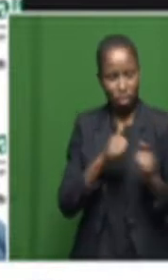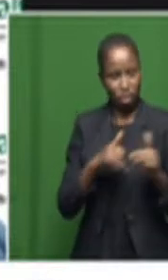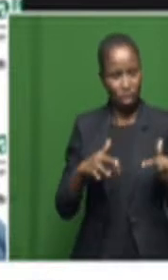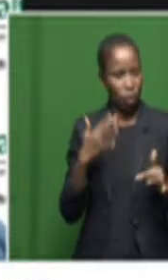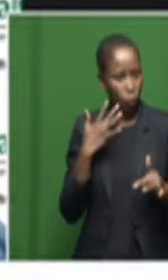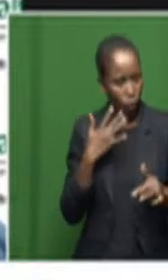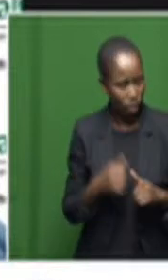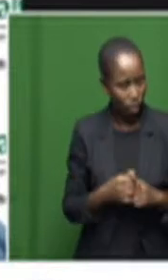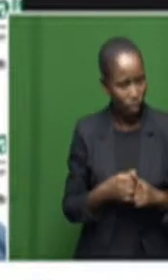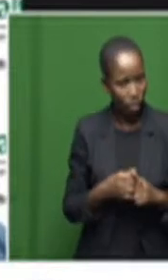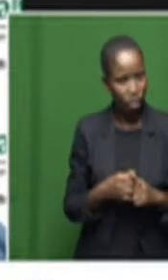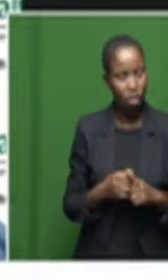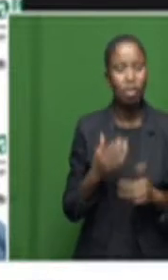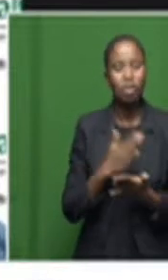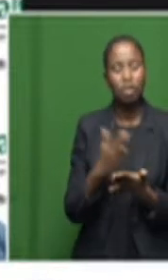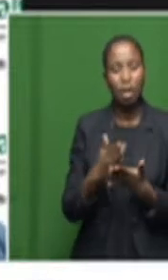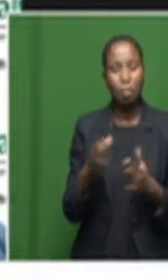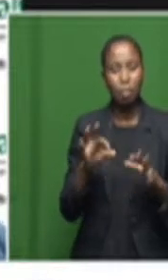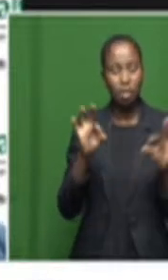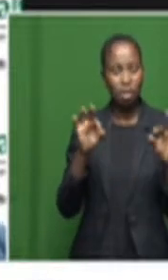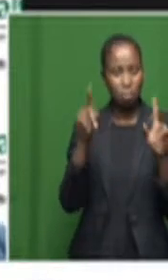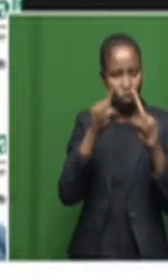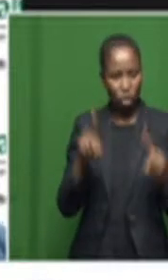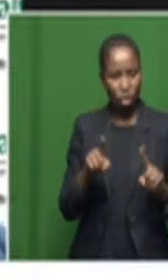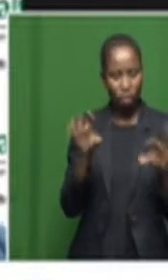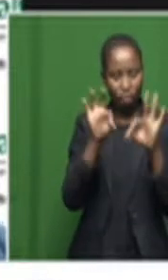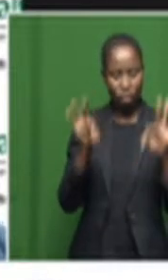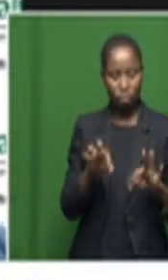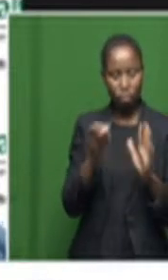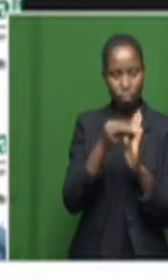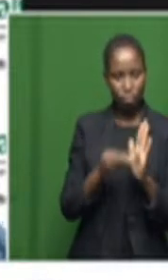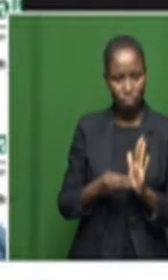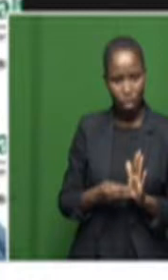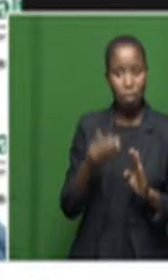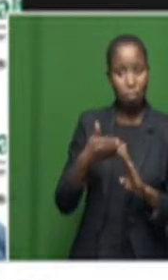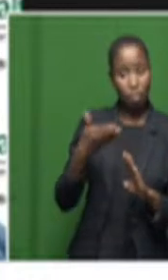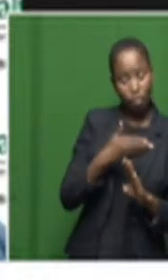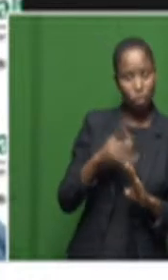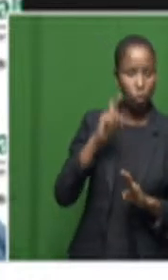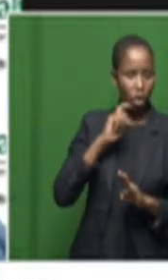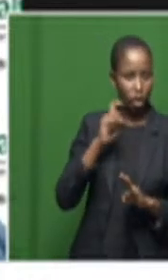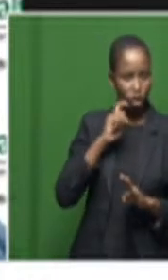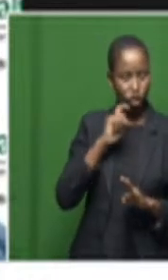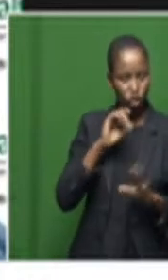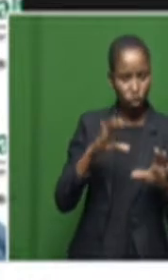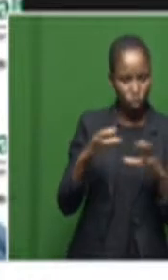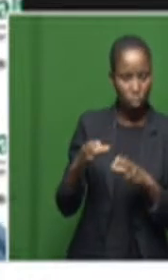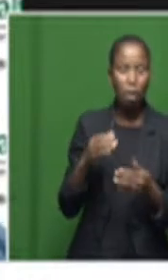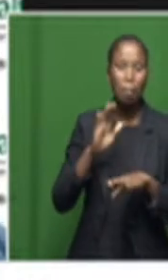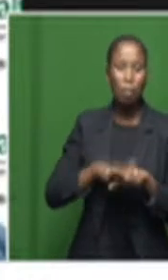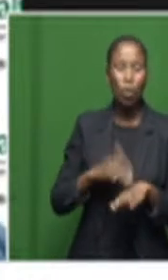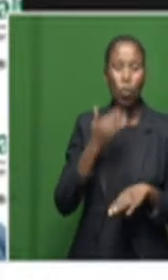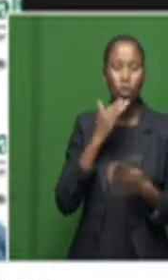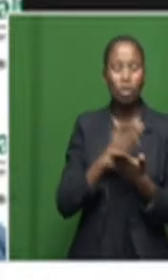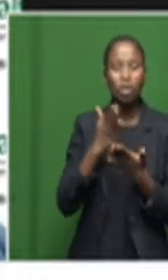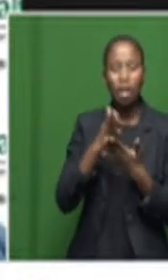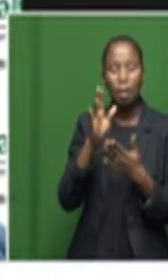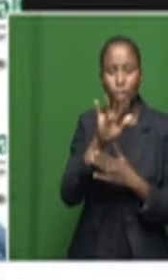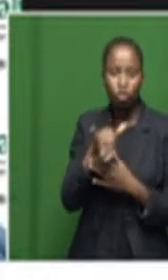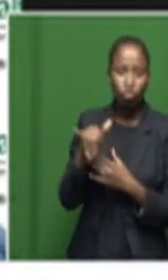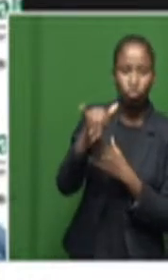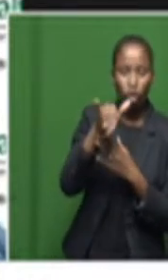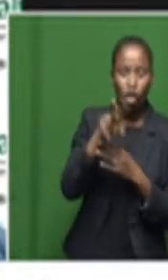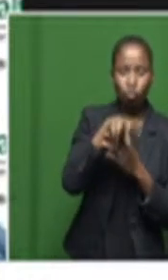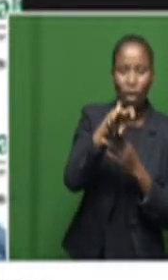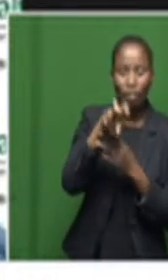special application forms who like to get vaccinated before the age group, especially those who are traveling internationally, can be able to be